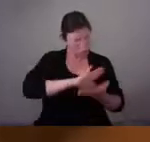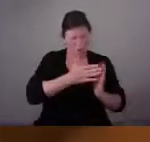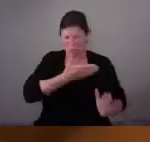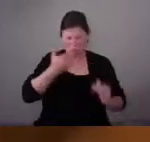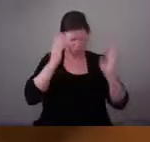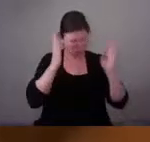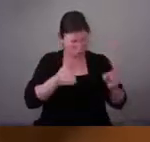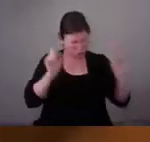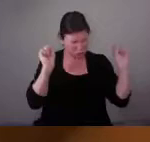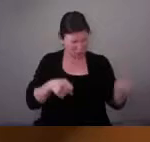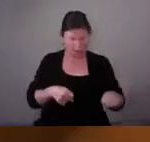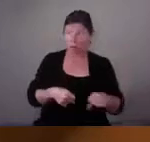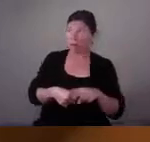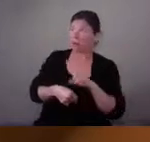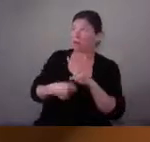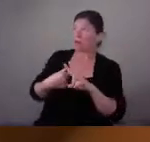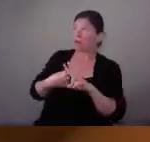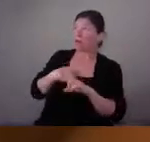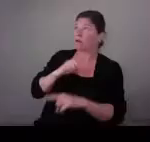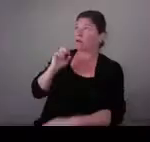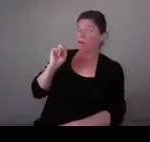could be.